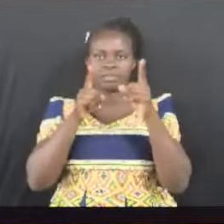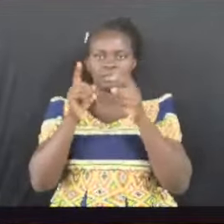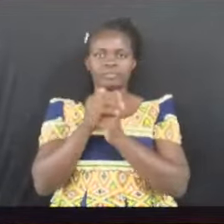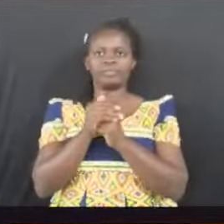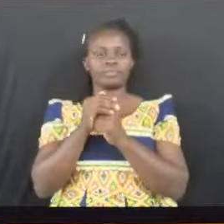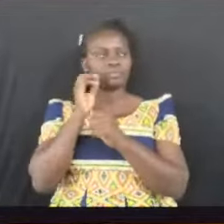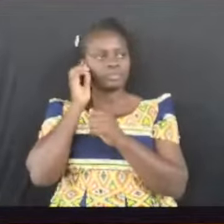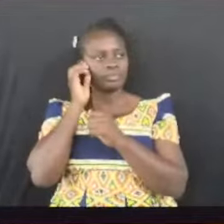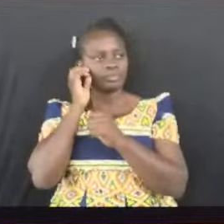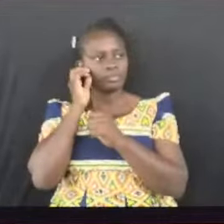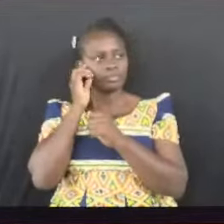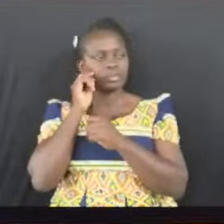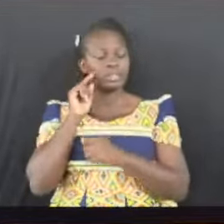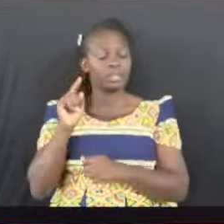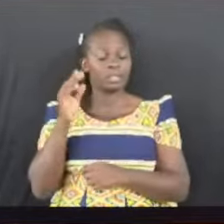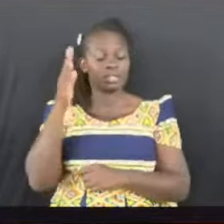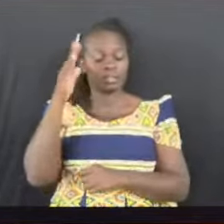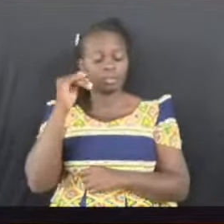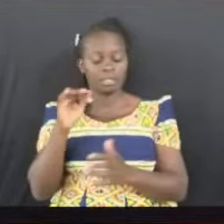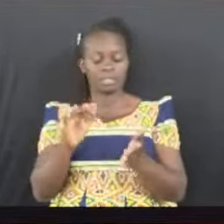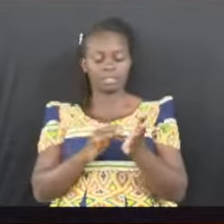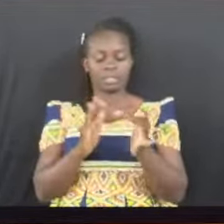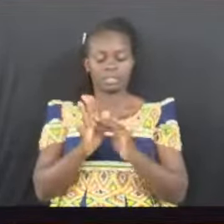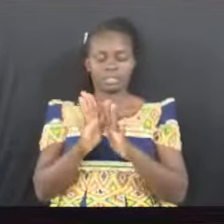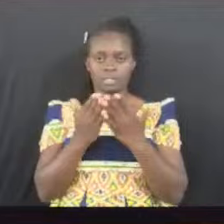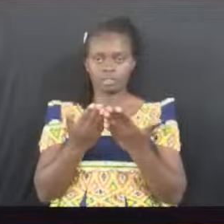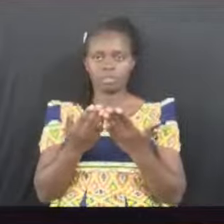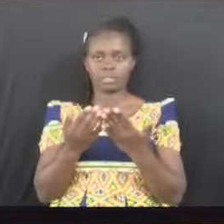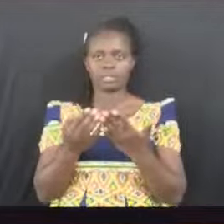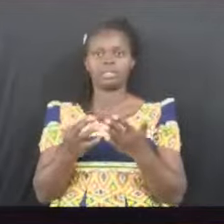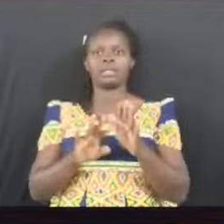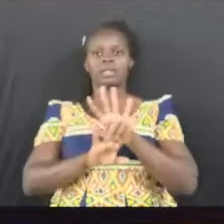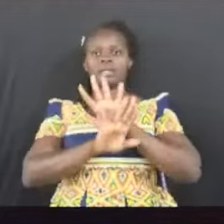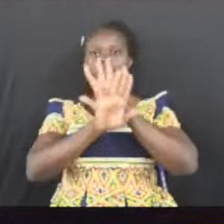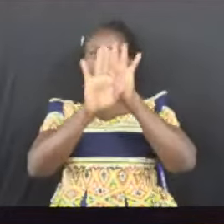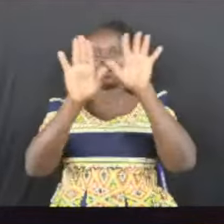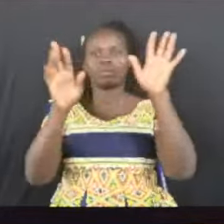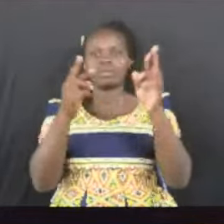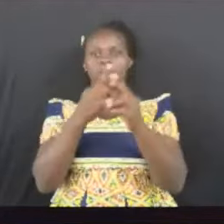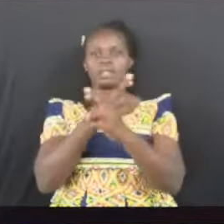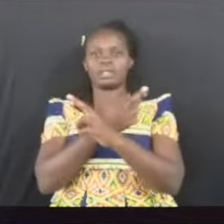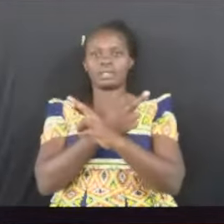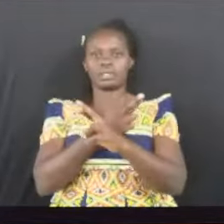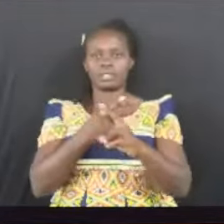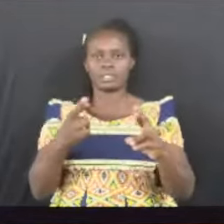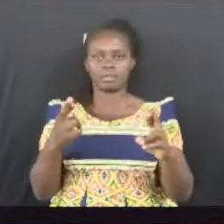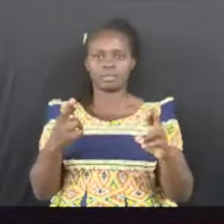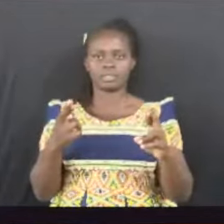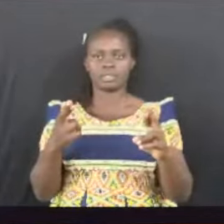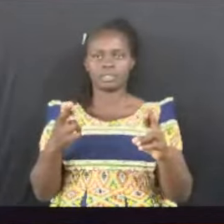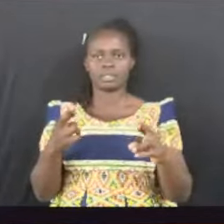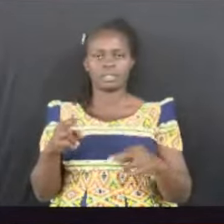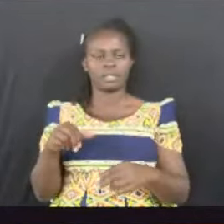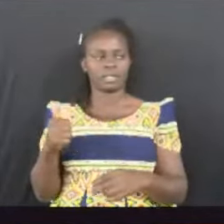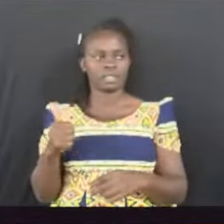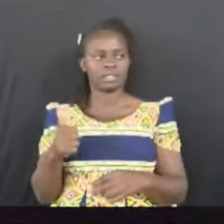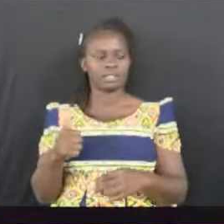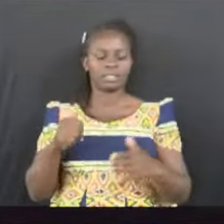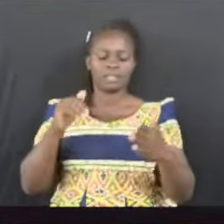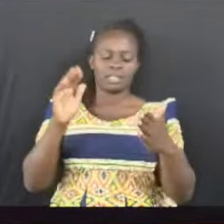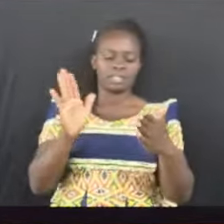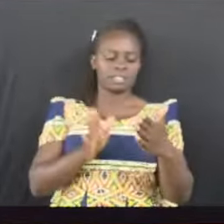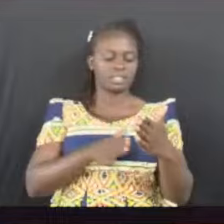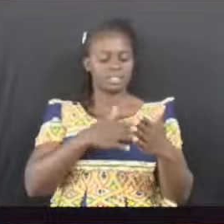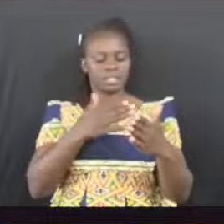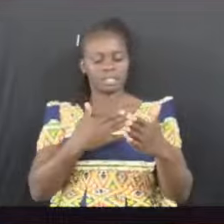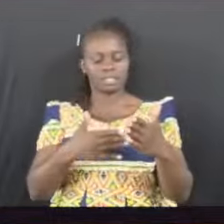of Revelation, the redeemed, the saved ones, are depicted as singing the